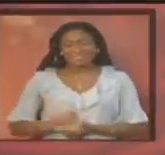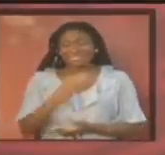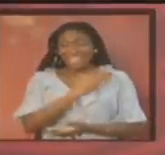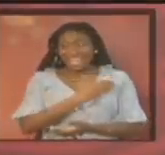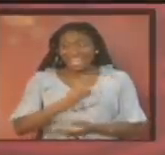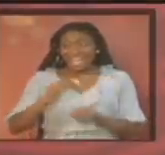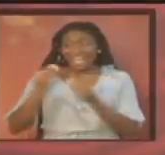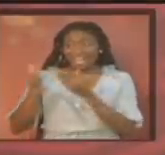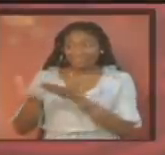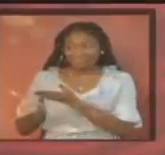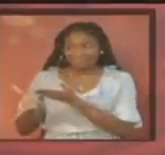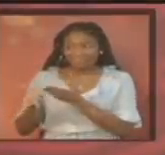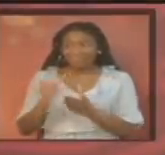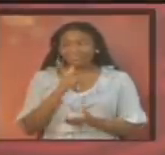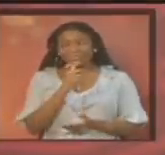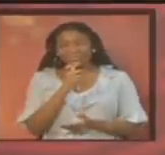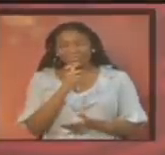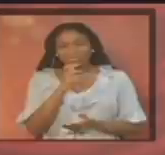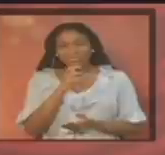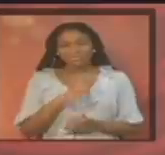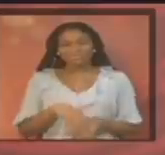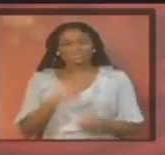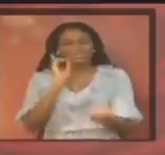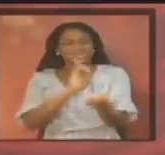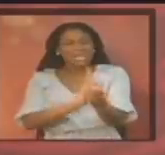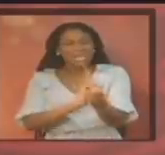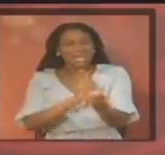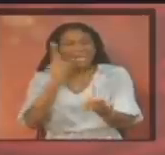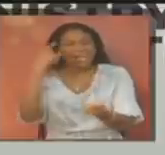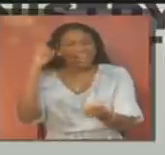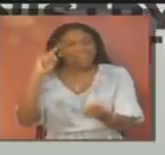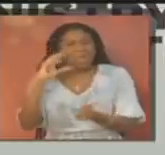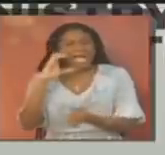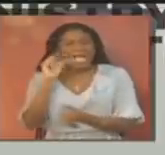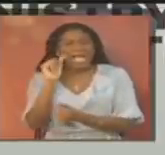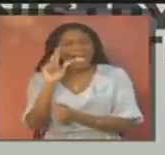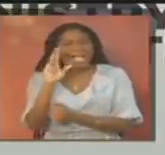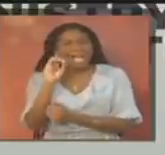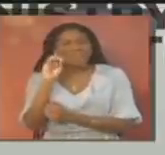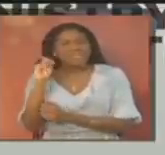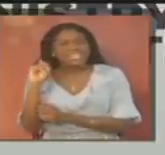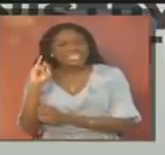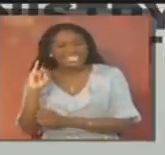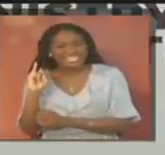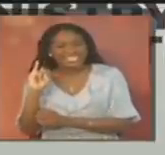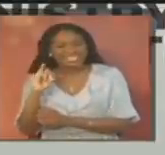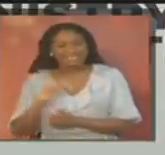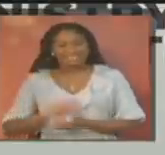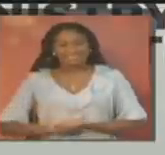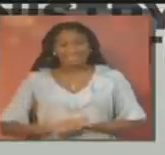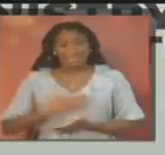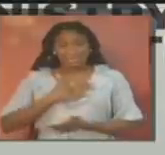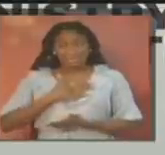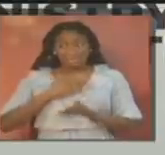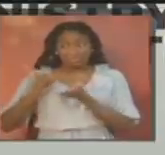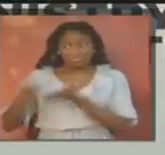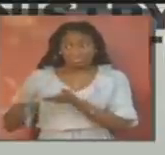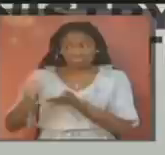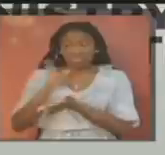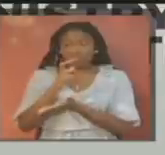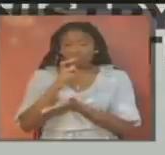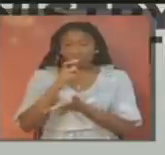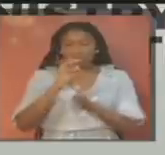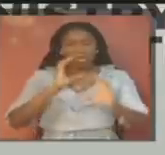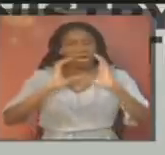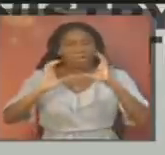St. Bernard, County Medical Officer of Health for Karani. I am Al Alexander, Senior Corporate Communications Officer